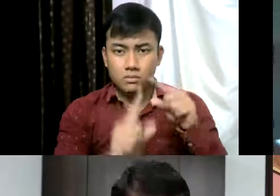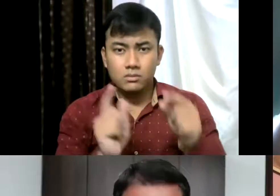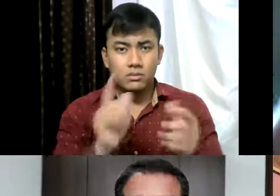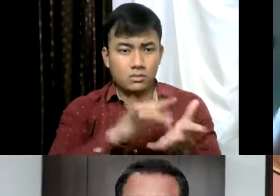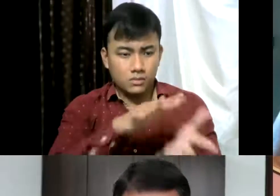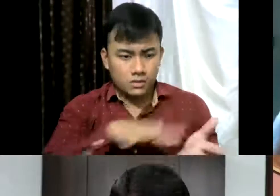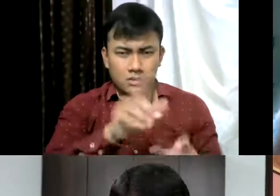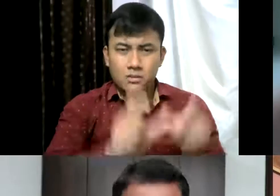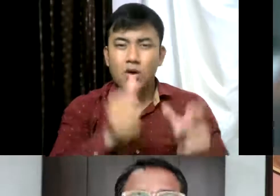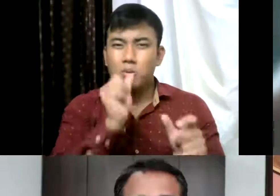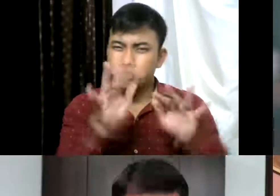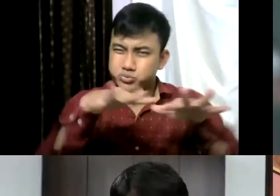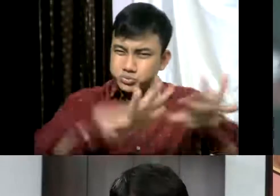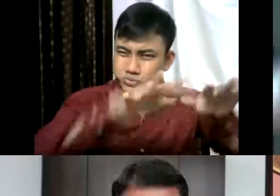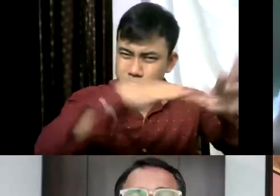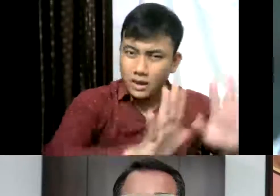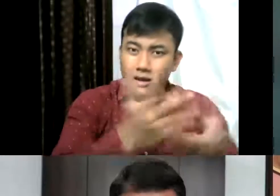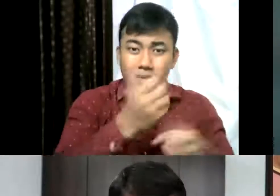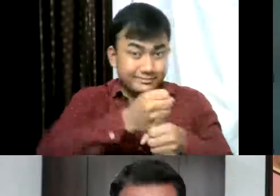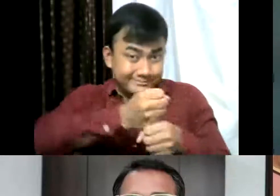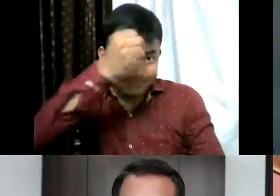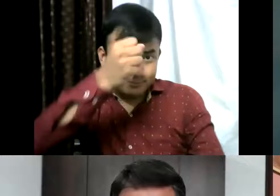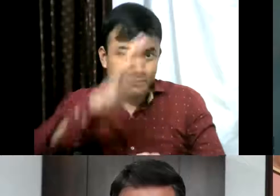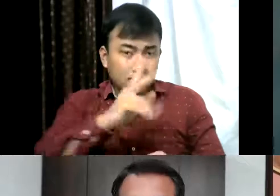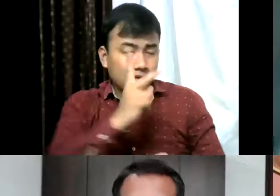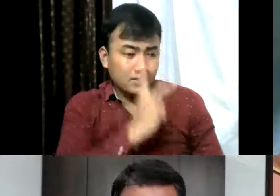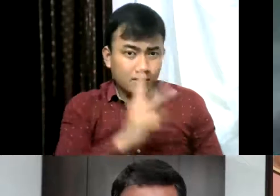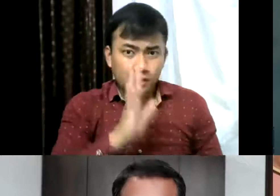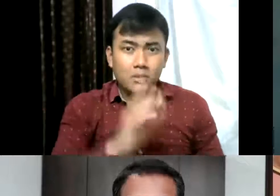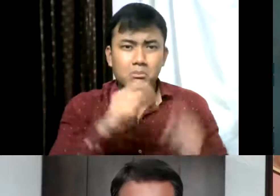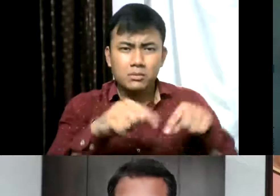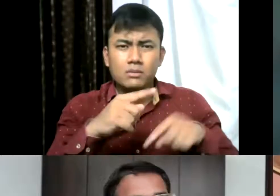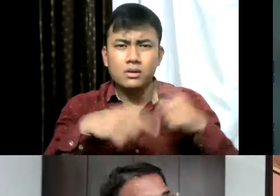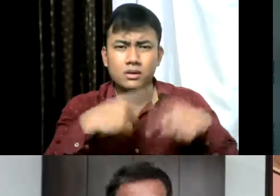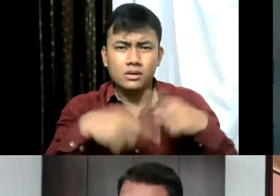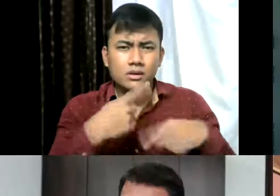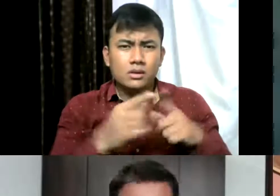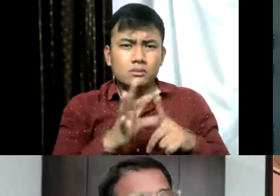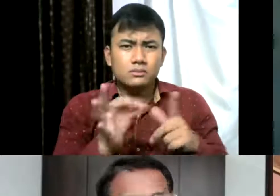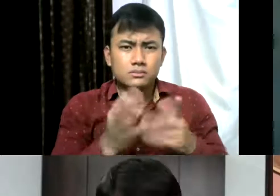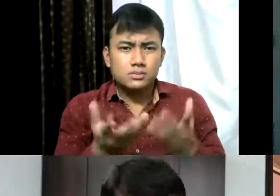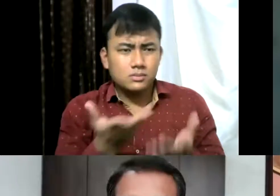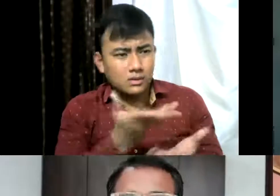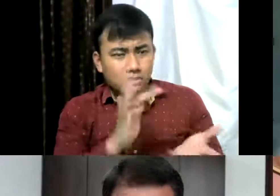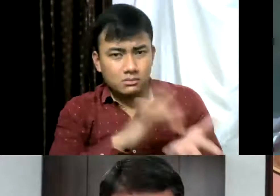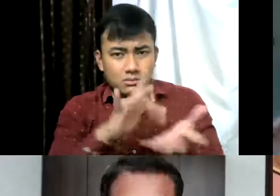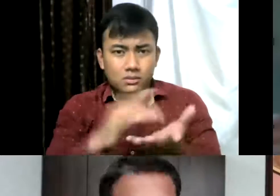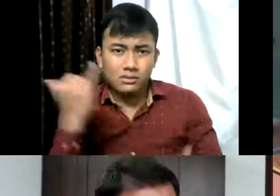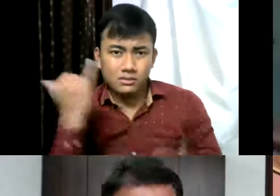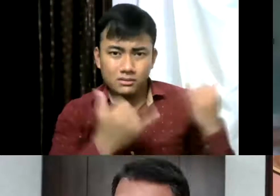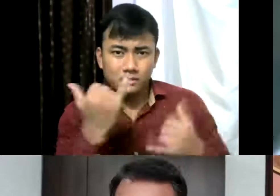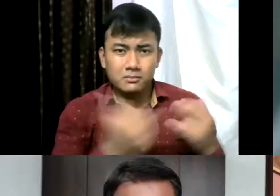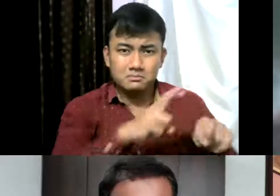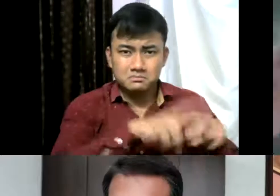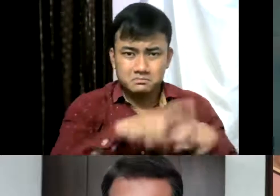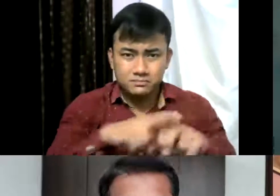and the umbrella is towards the people behind. And how over time, even the police and the cops there have learned not to disturb them